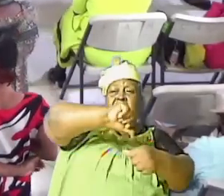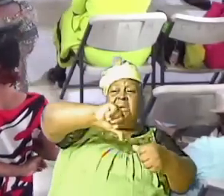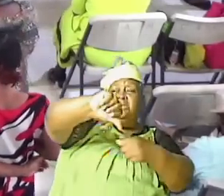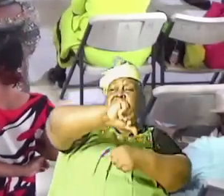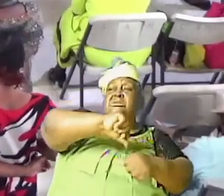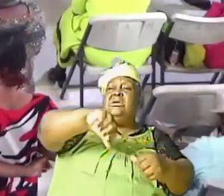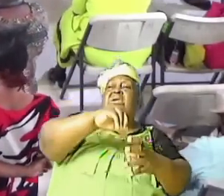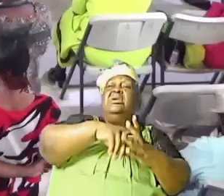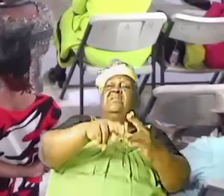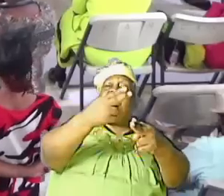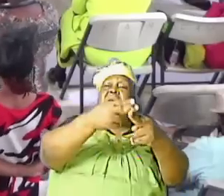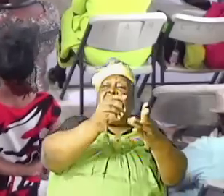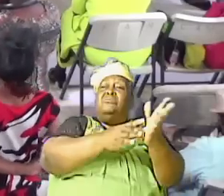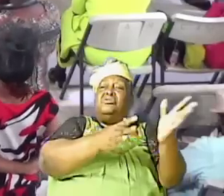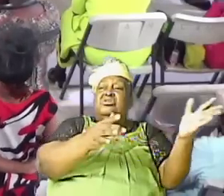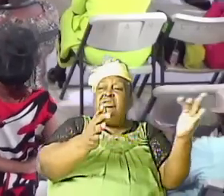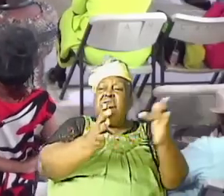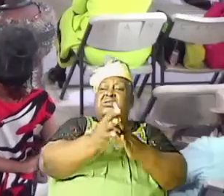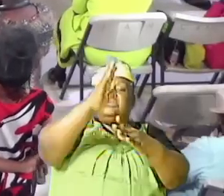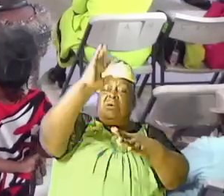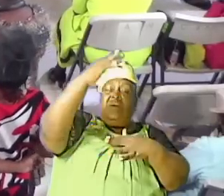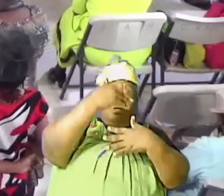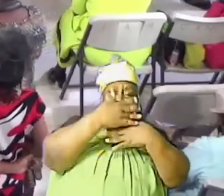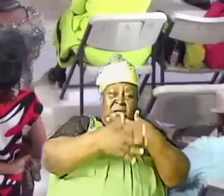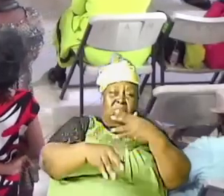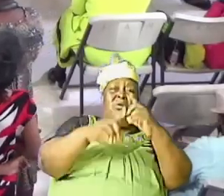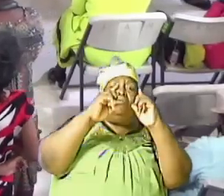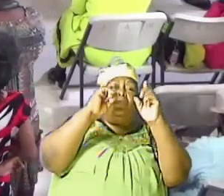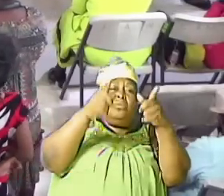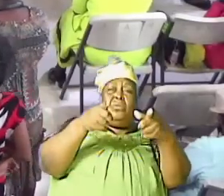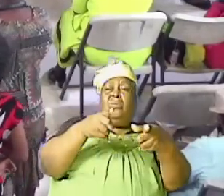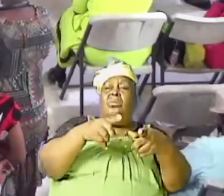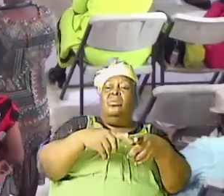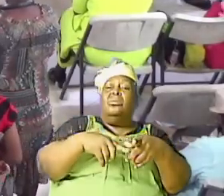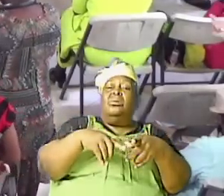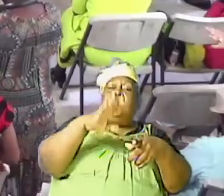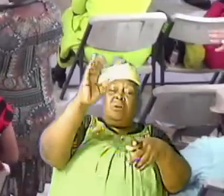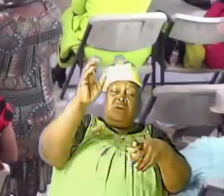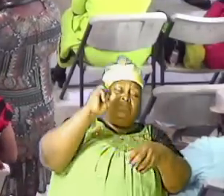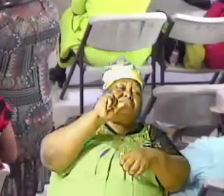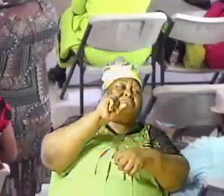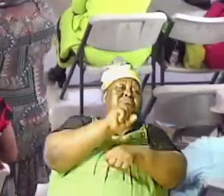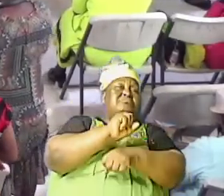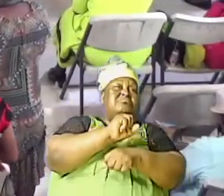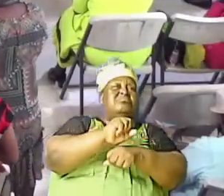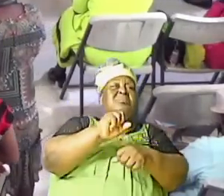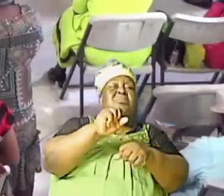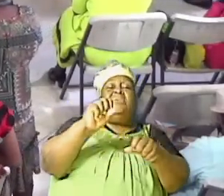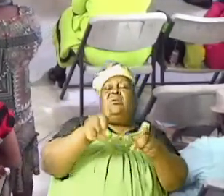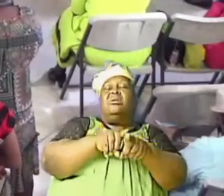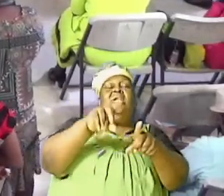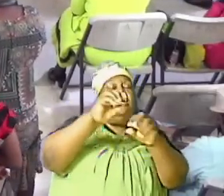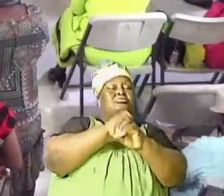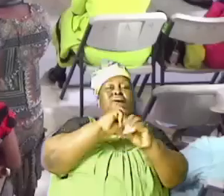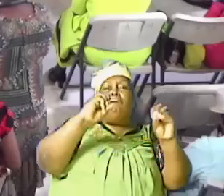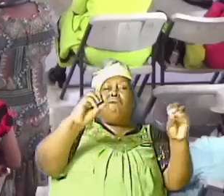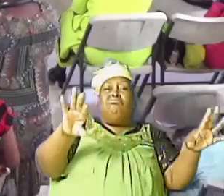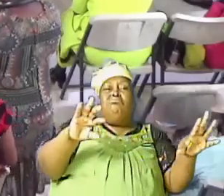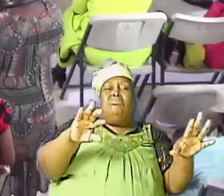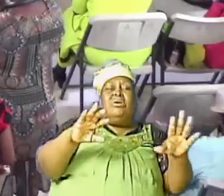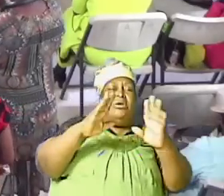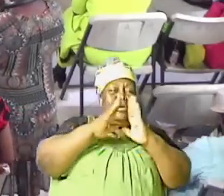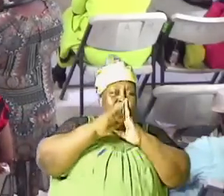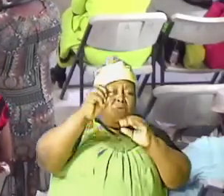Jesus. That your blood will go forth, mighty God, and do a work like none other. God, I pray, oh God, that